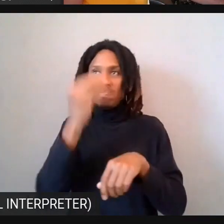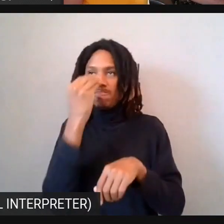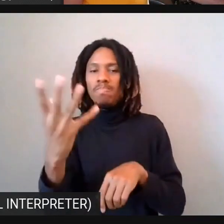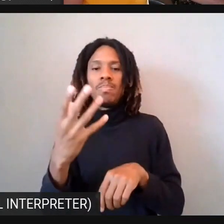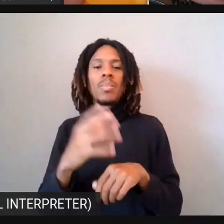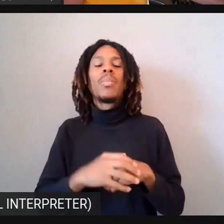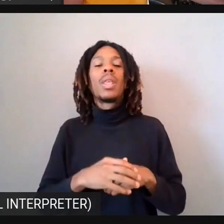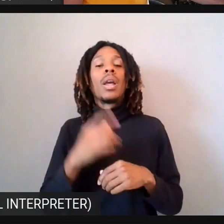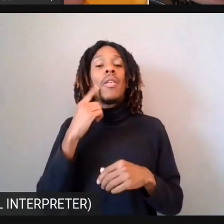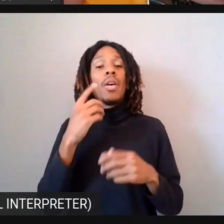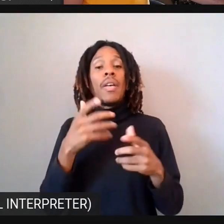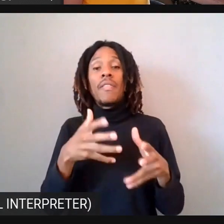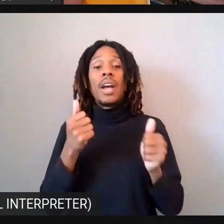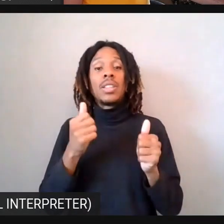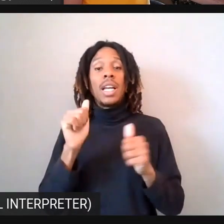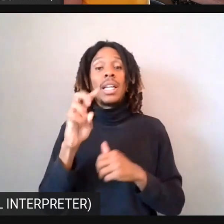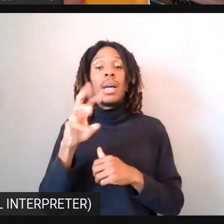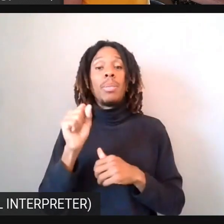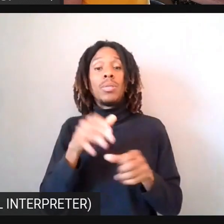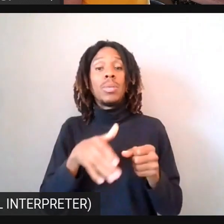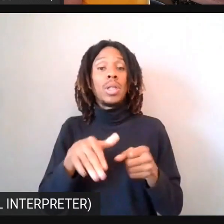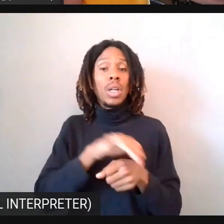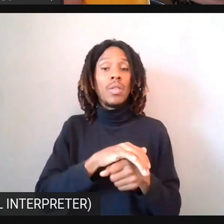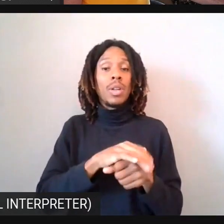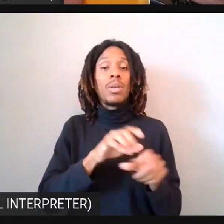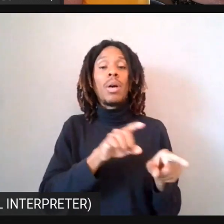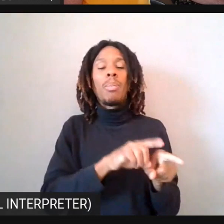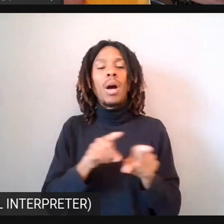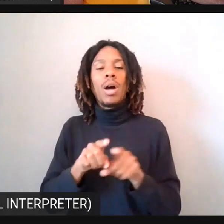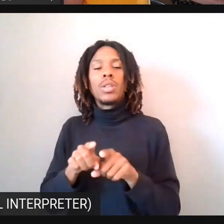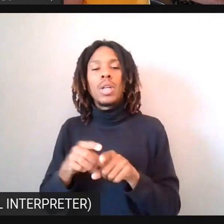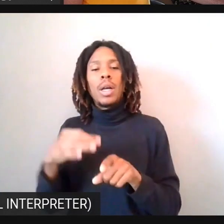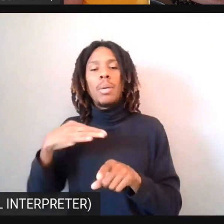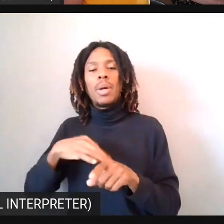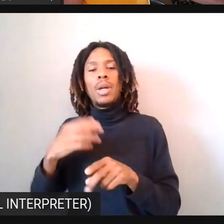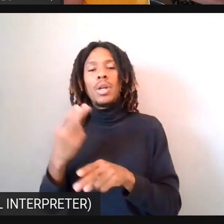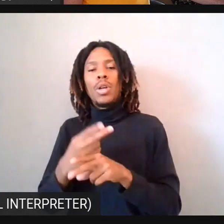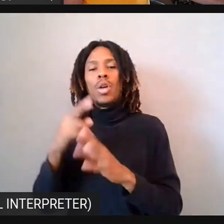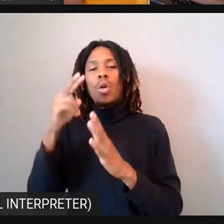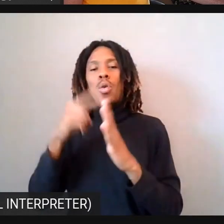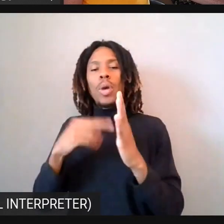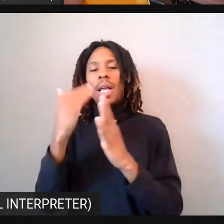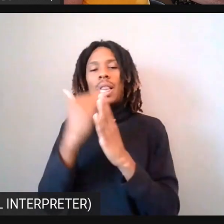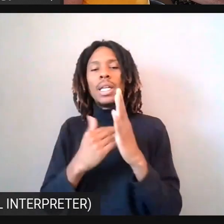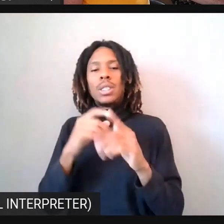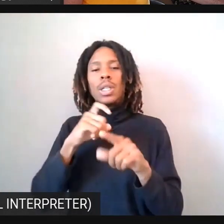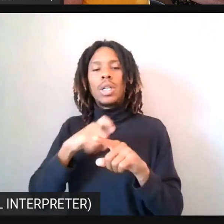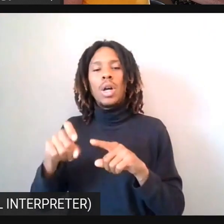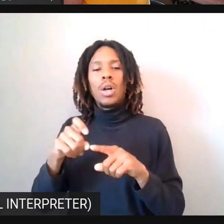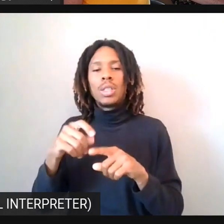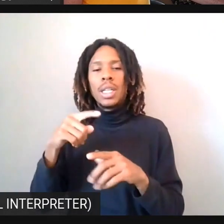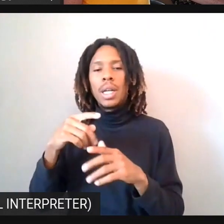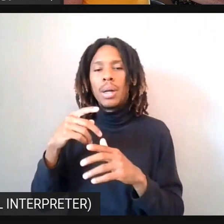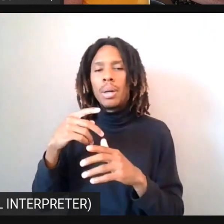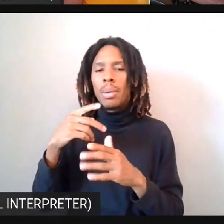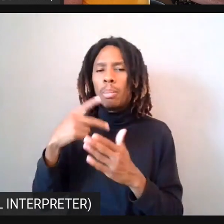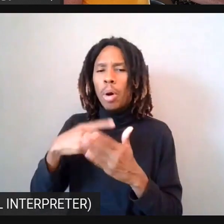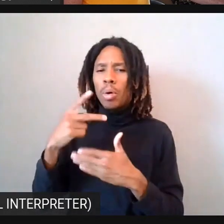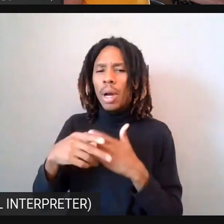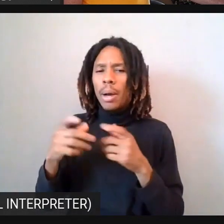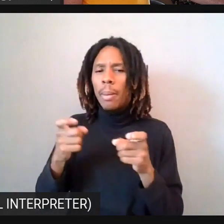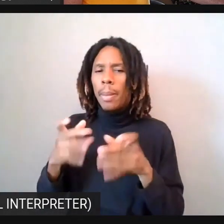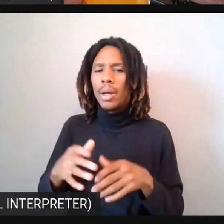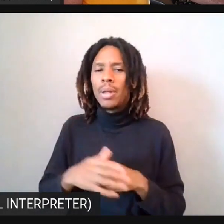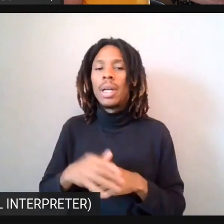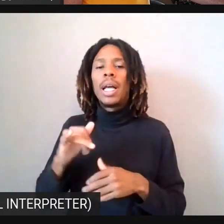faster AWS coverage. At the same time, they benefit from using the read list calls in a programmatic manner to expose. And that's for partners, Jeff. And